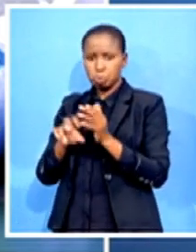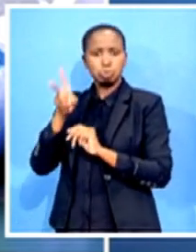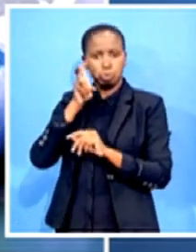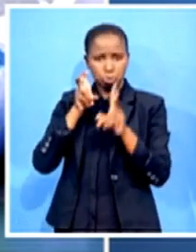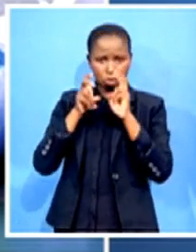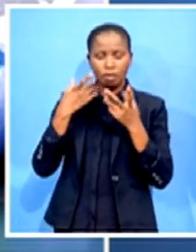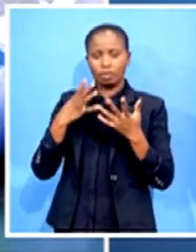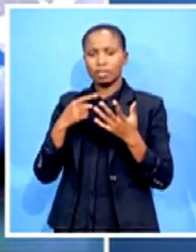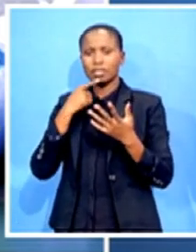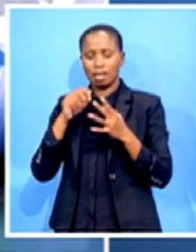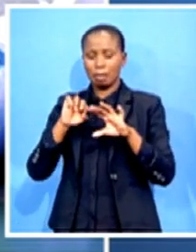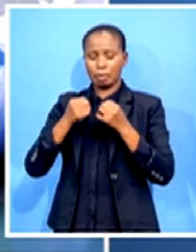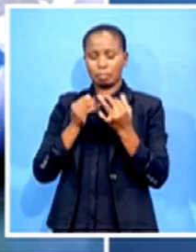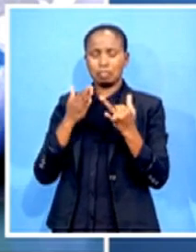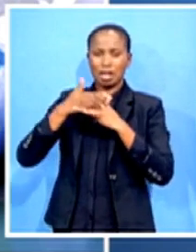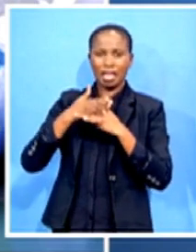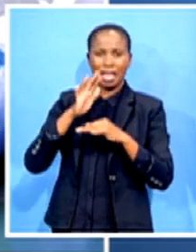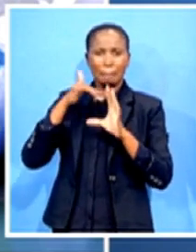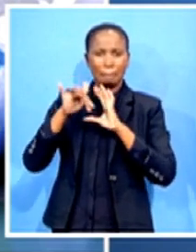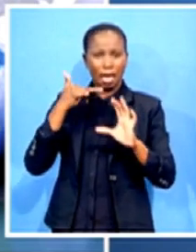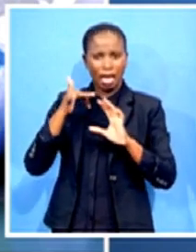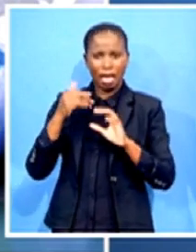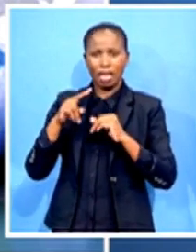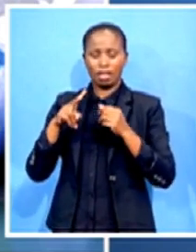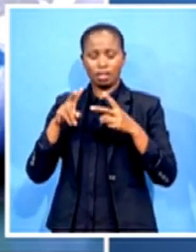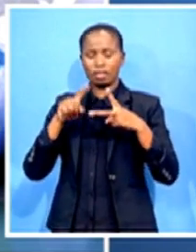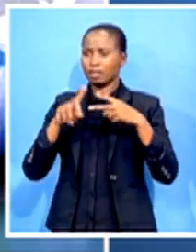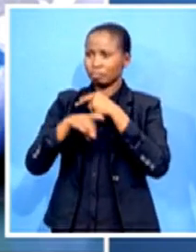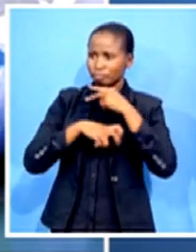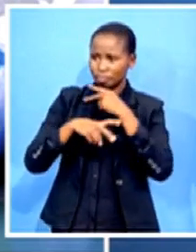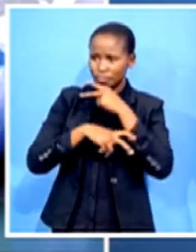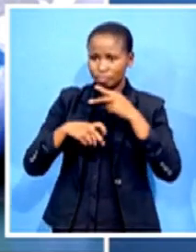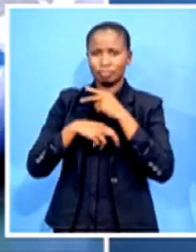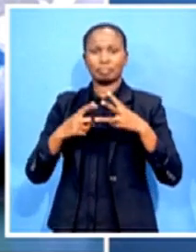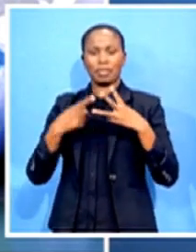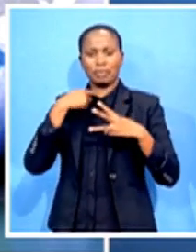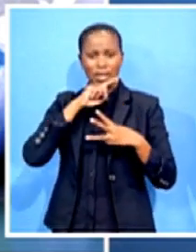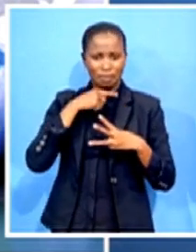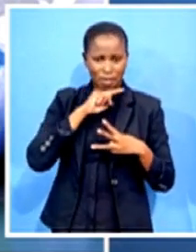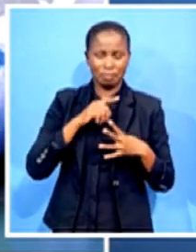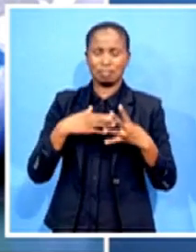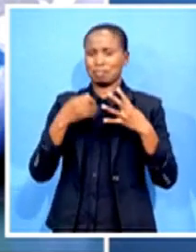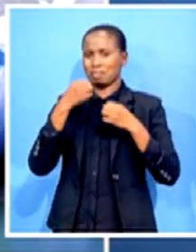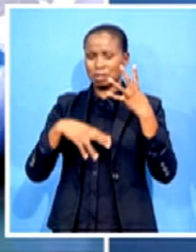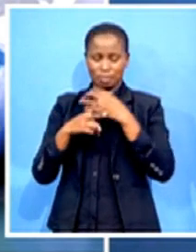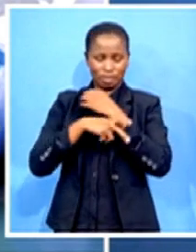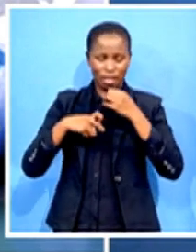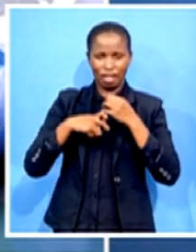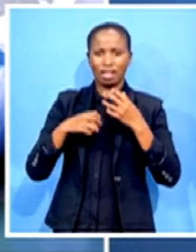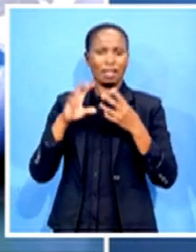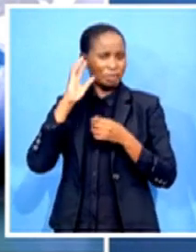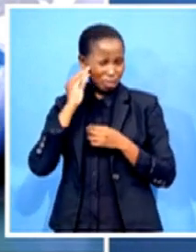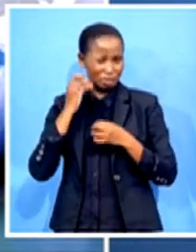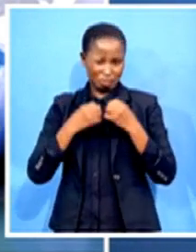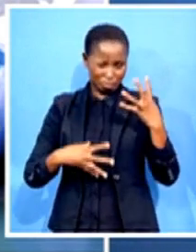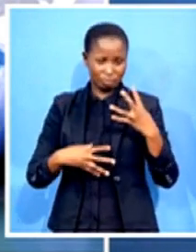websites, ransomware, Trojans, all those fundamental cybersecurity related examples are